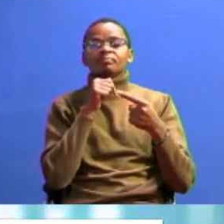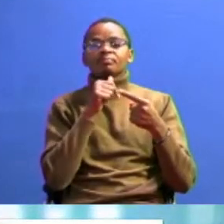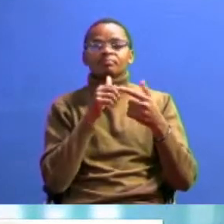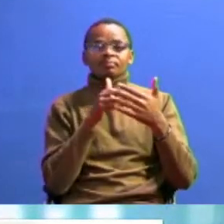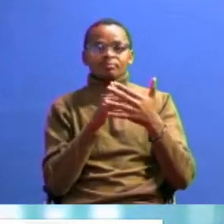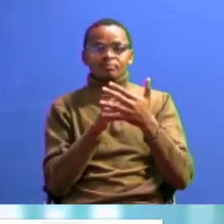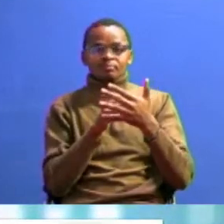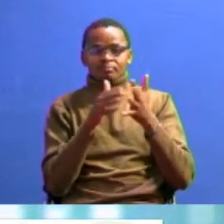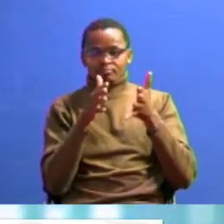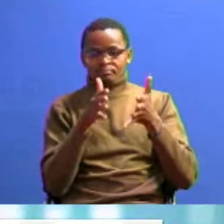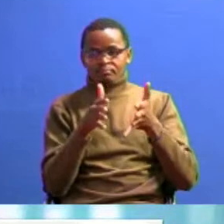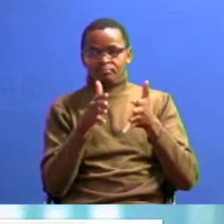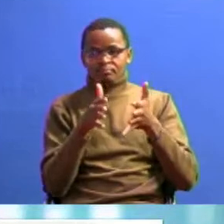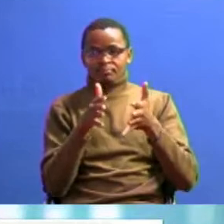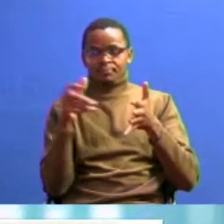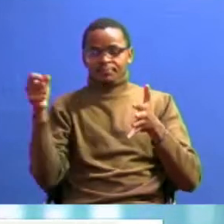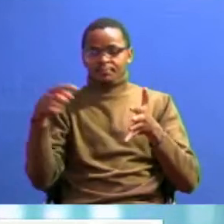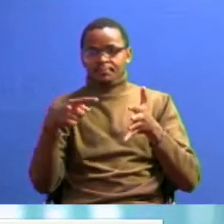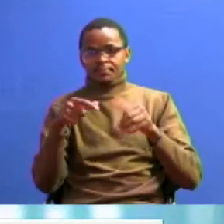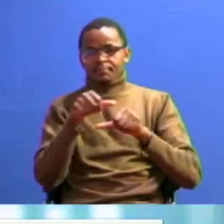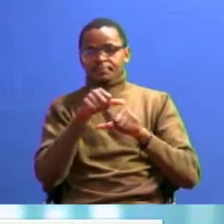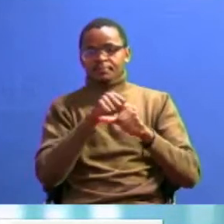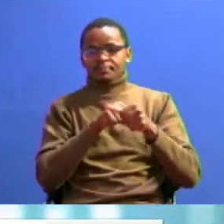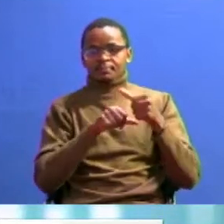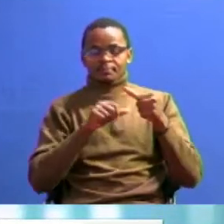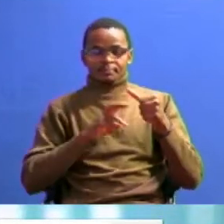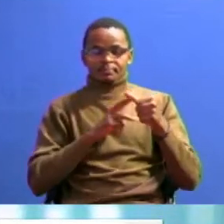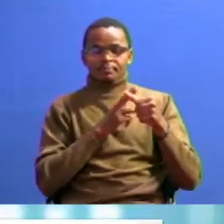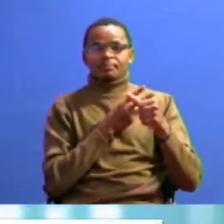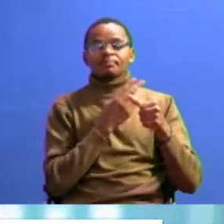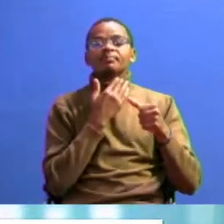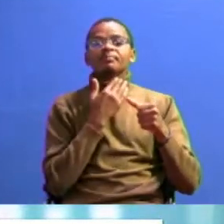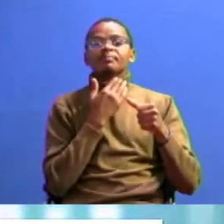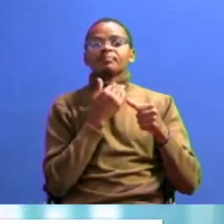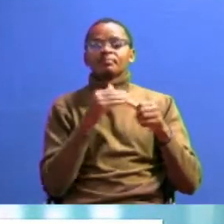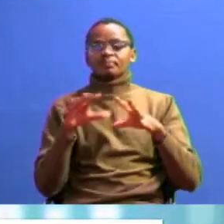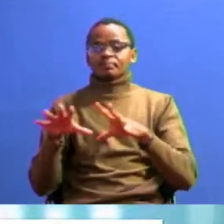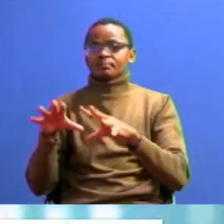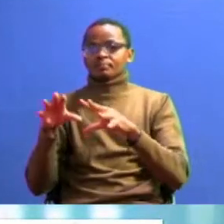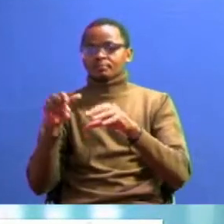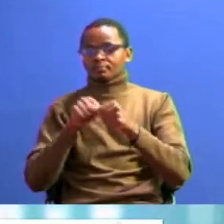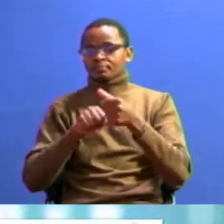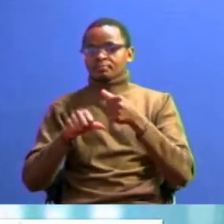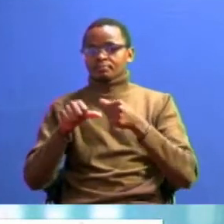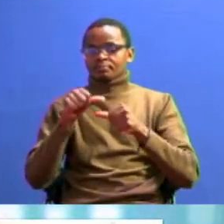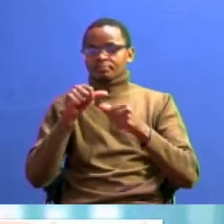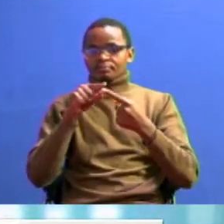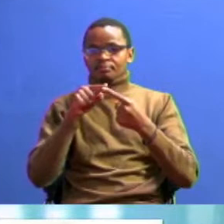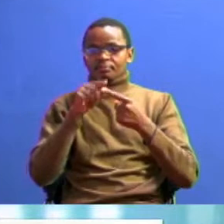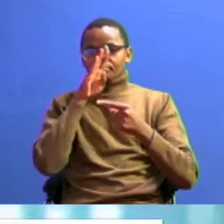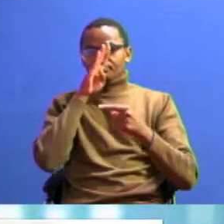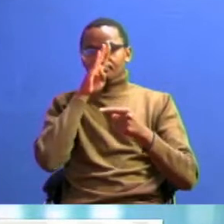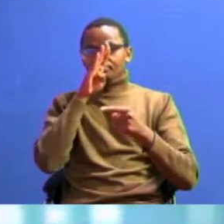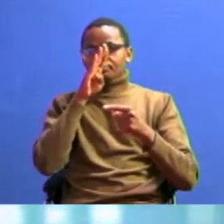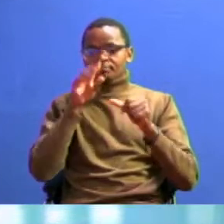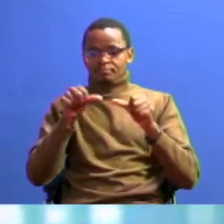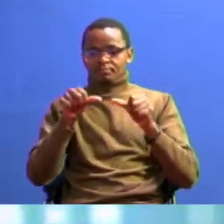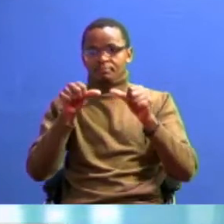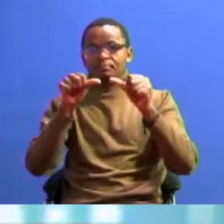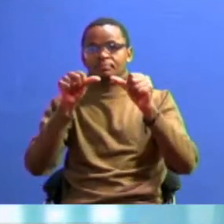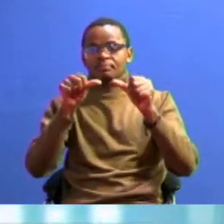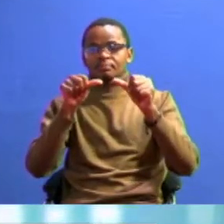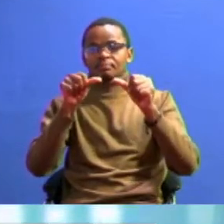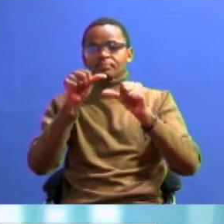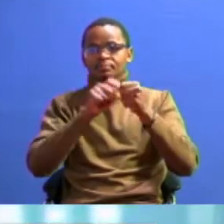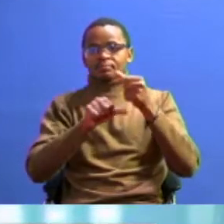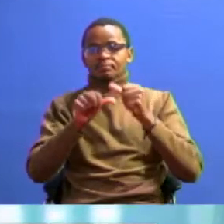on this month's activities. We are already taking some of the activities to be, continuous activities. And I